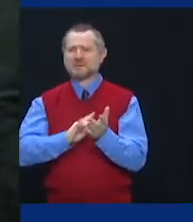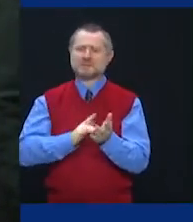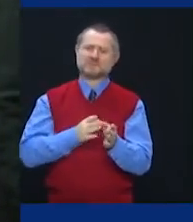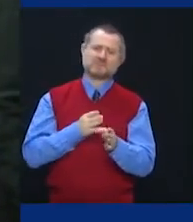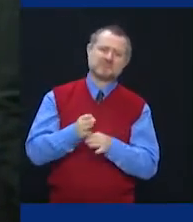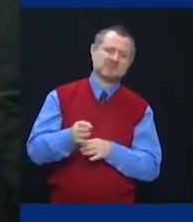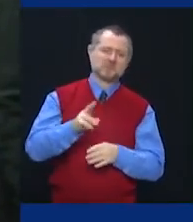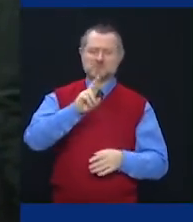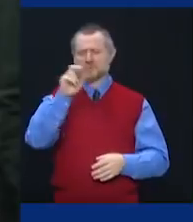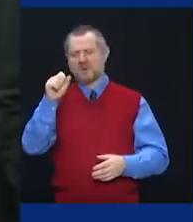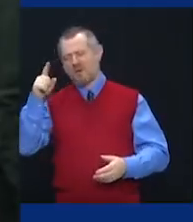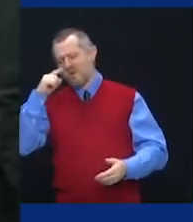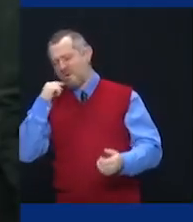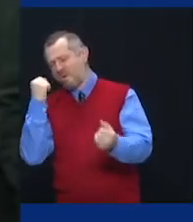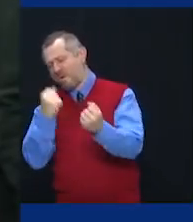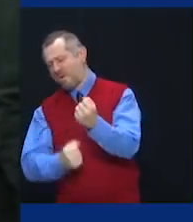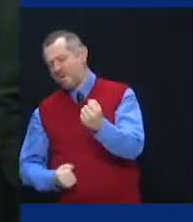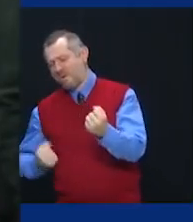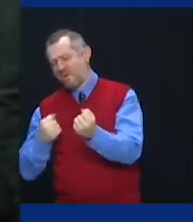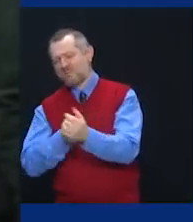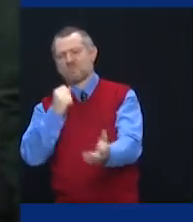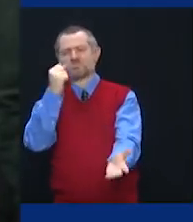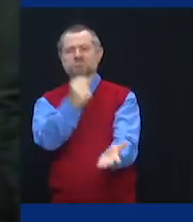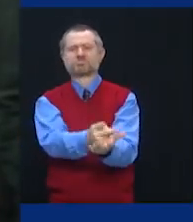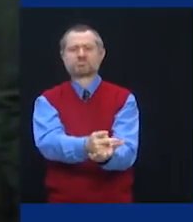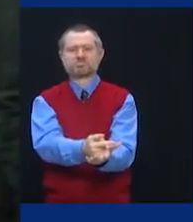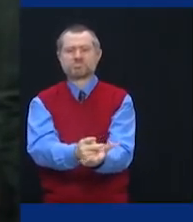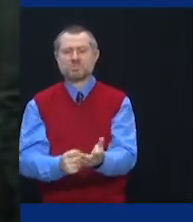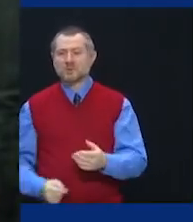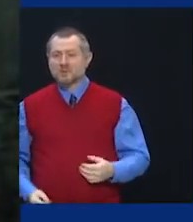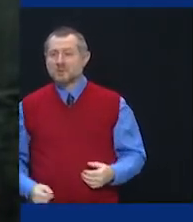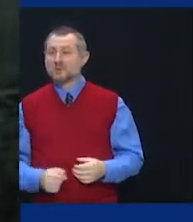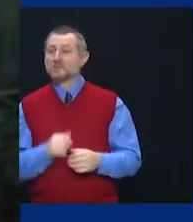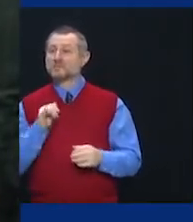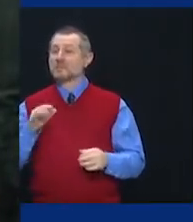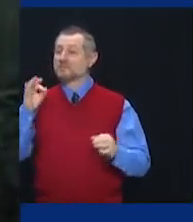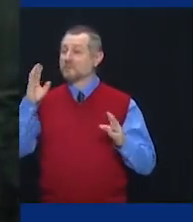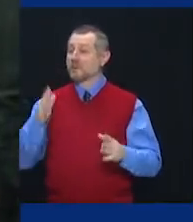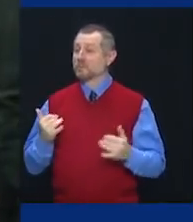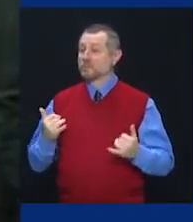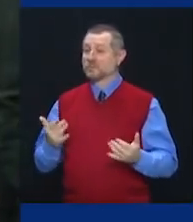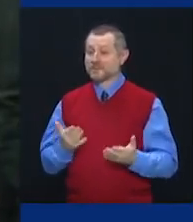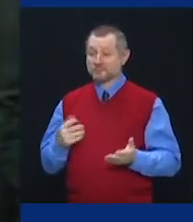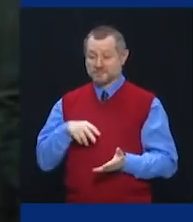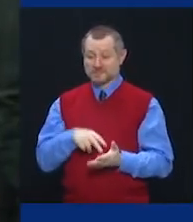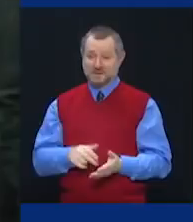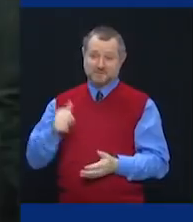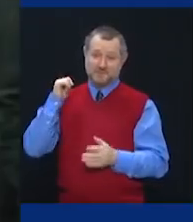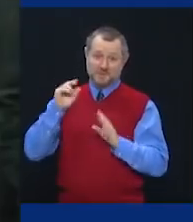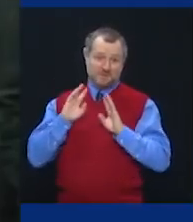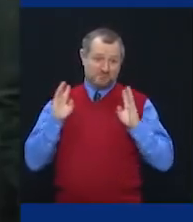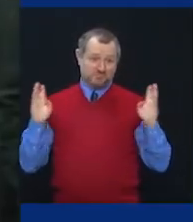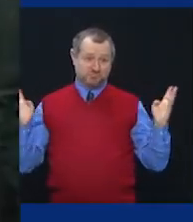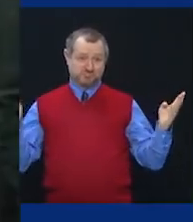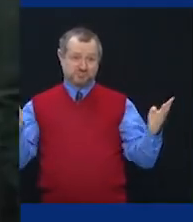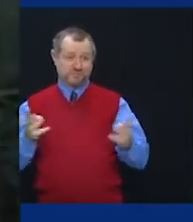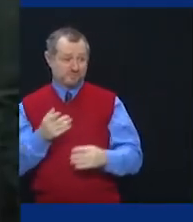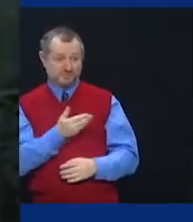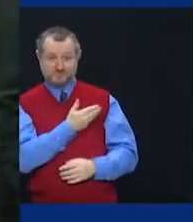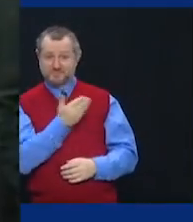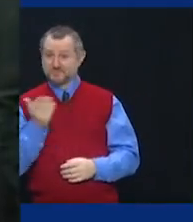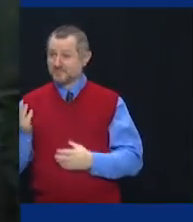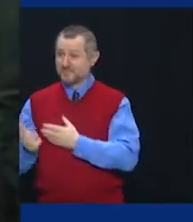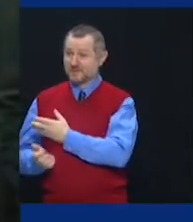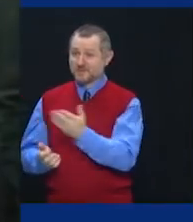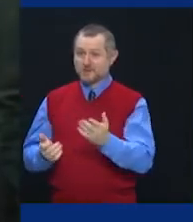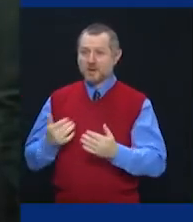vaccine. And the pastors who are here today, who have no